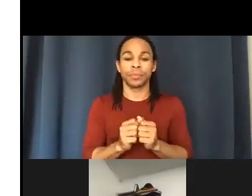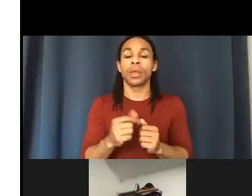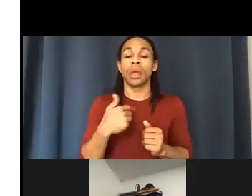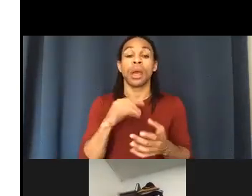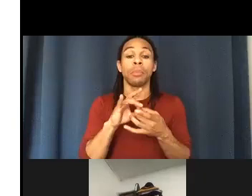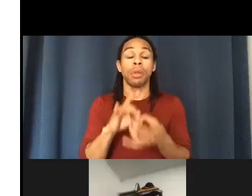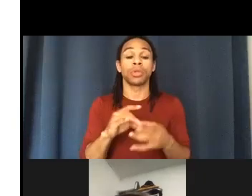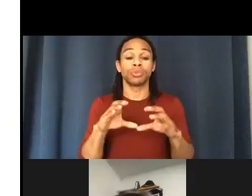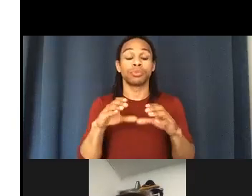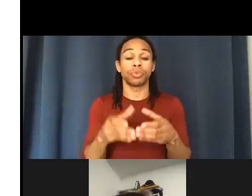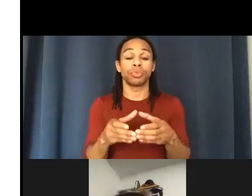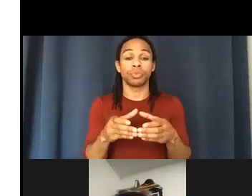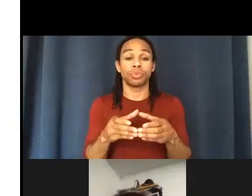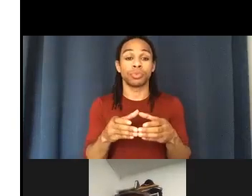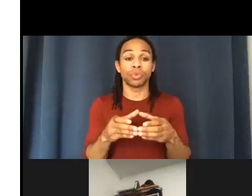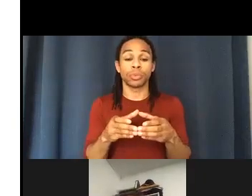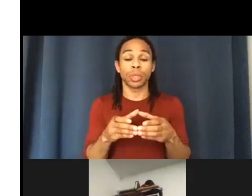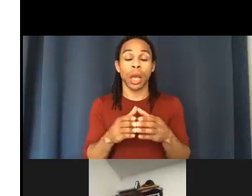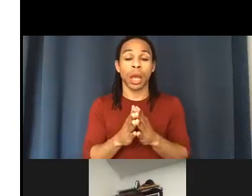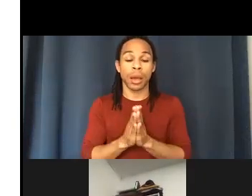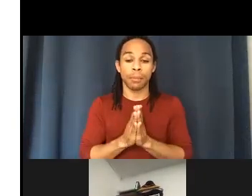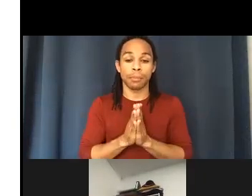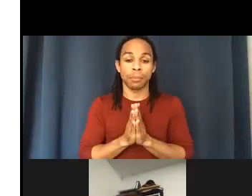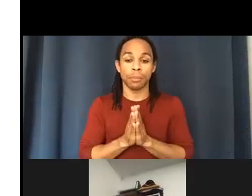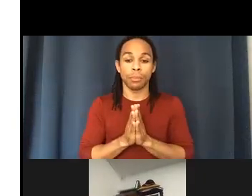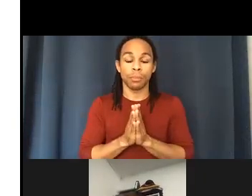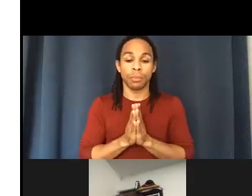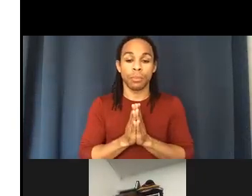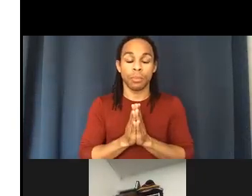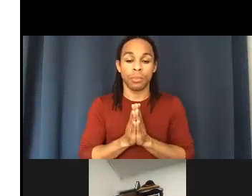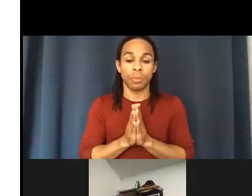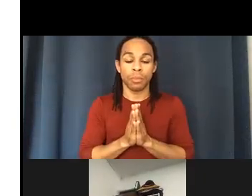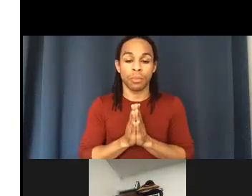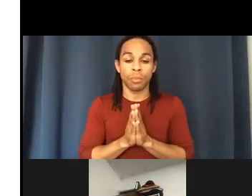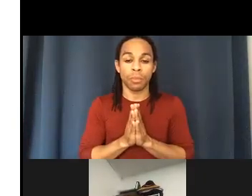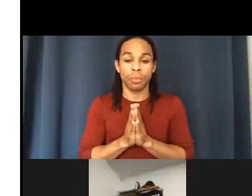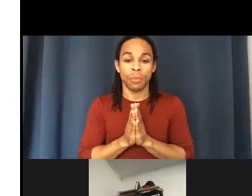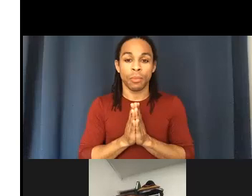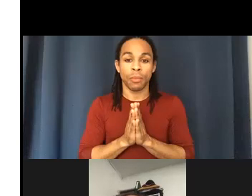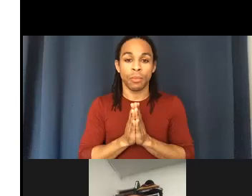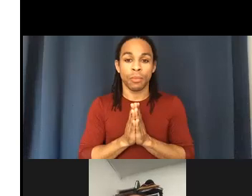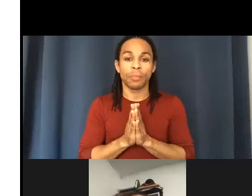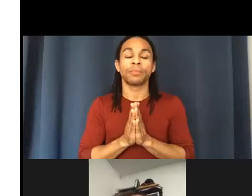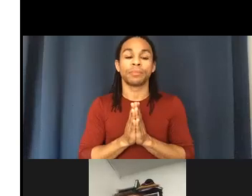It's a term in the Quechua language, which means health.